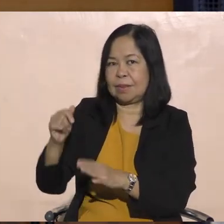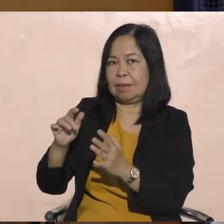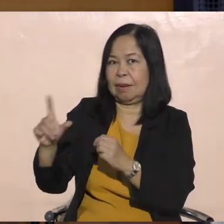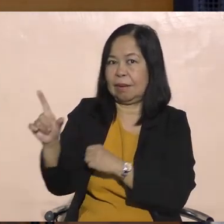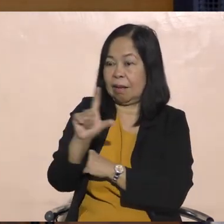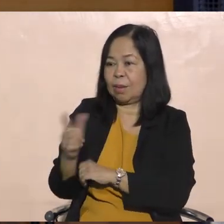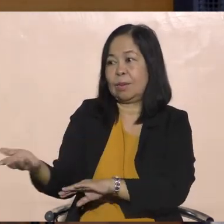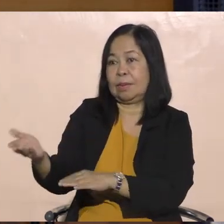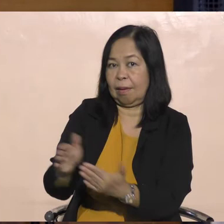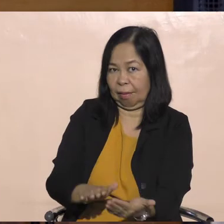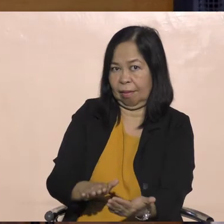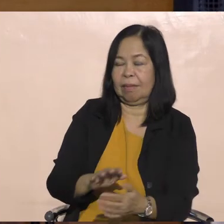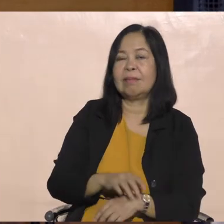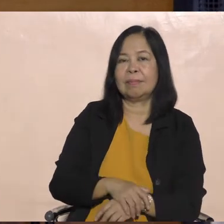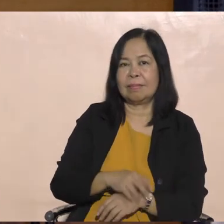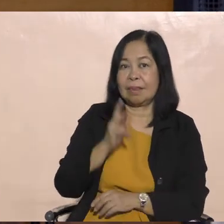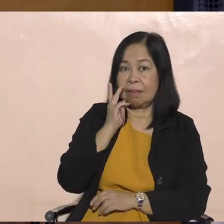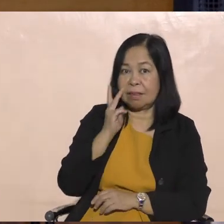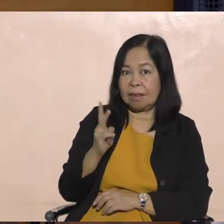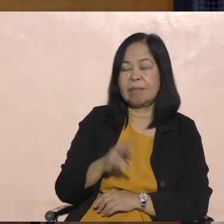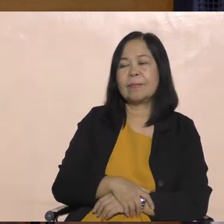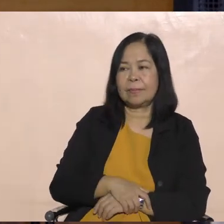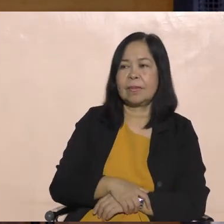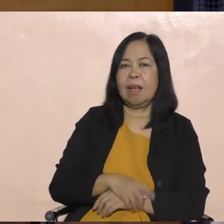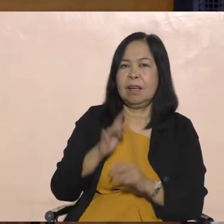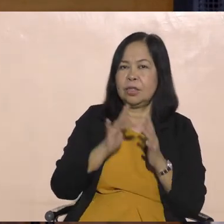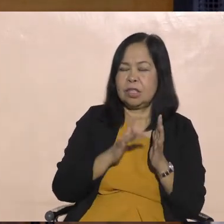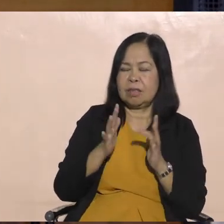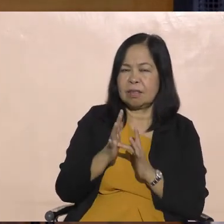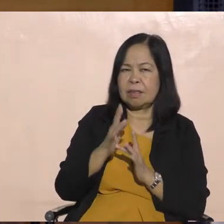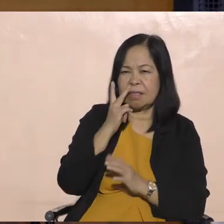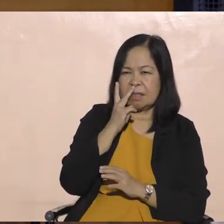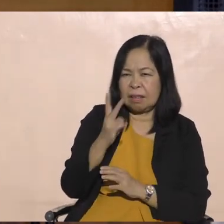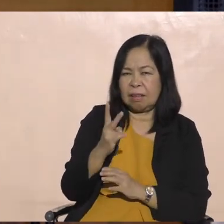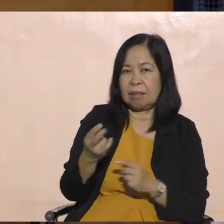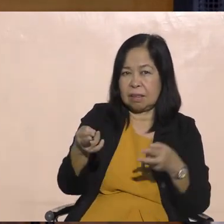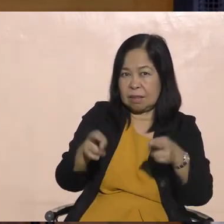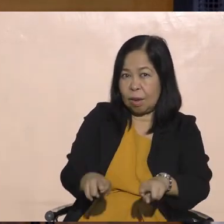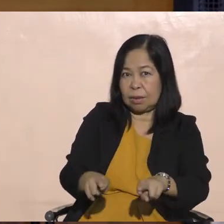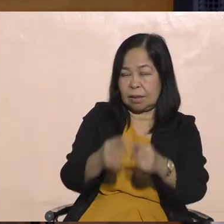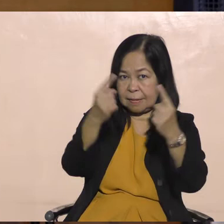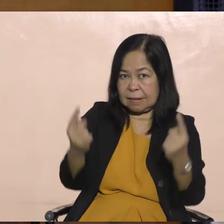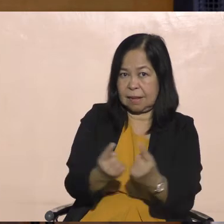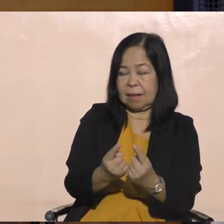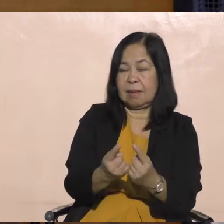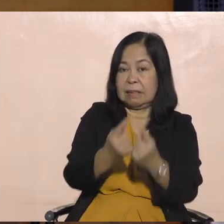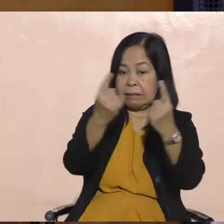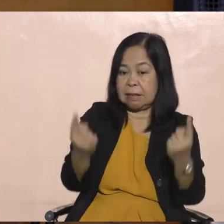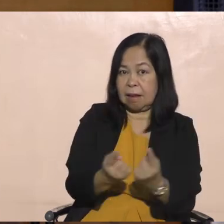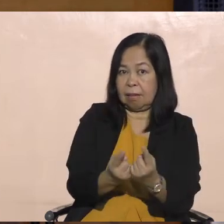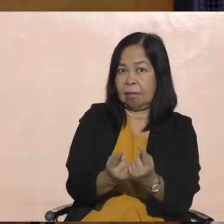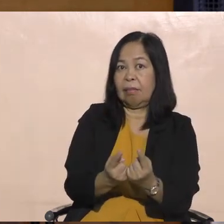siya tungod kay nakita niya ang resulta sa sala, mga kaigsoon, that sin brings death.